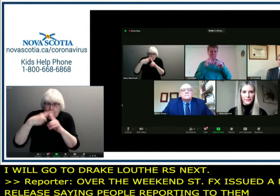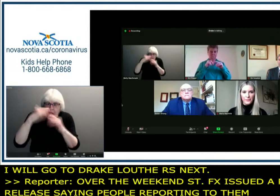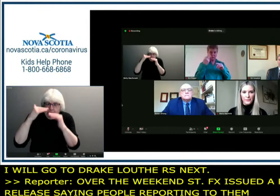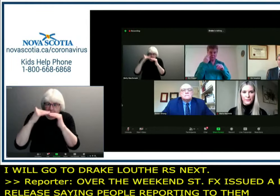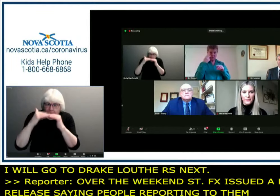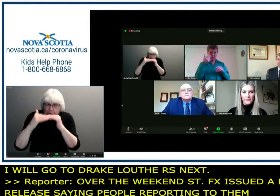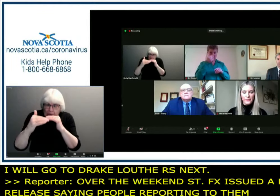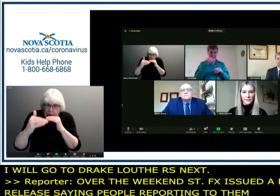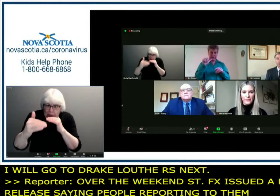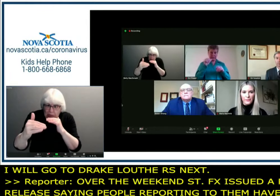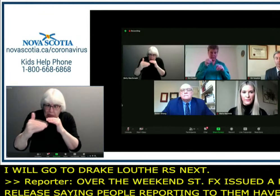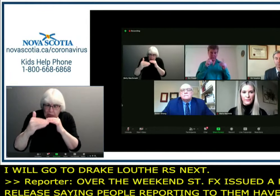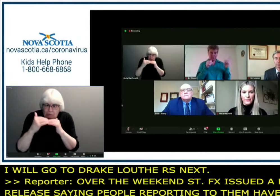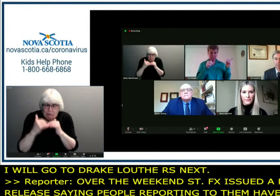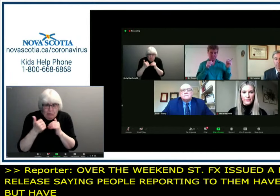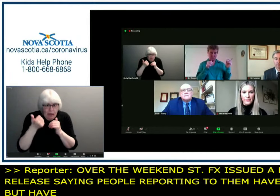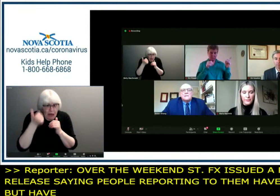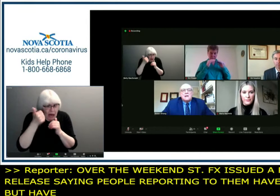St. FX plateau yet?